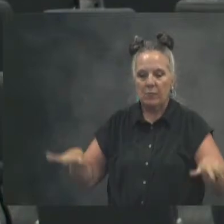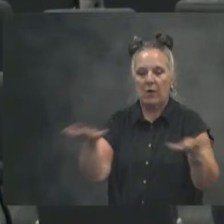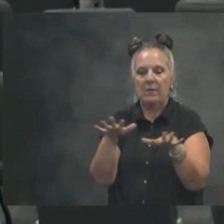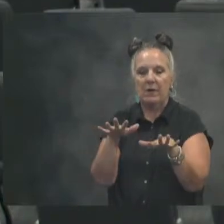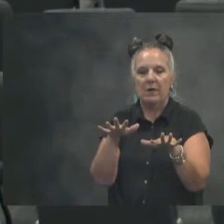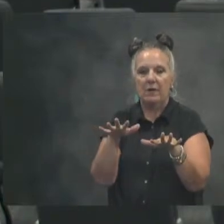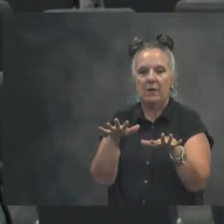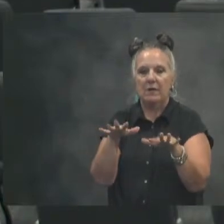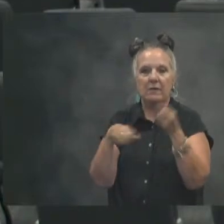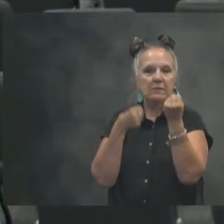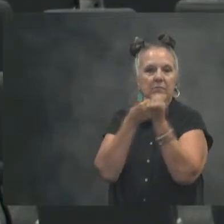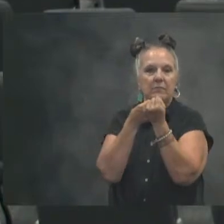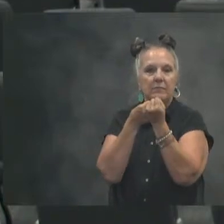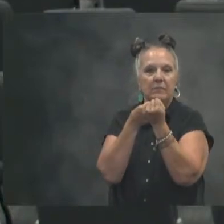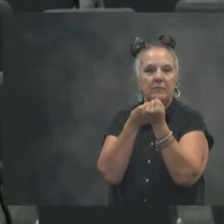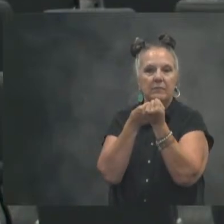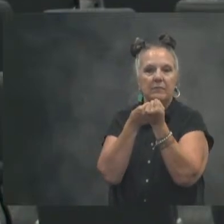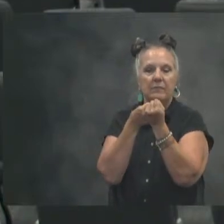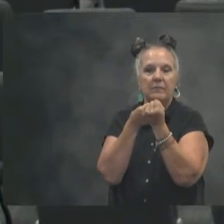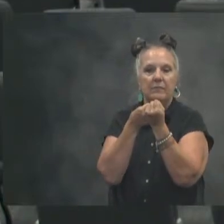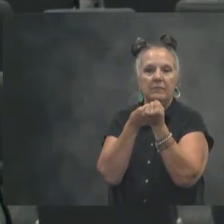those in favor?